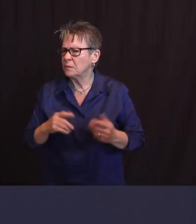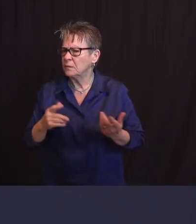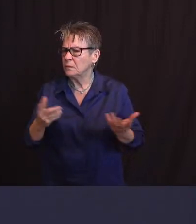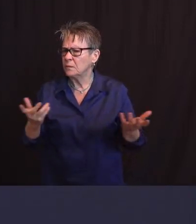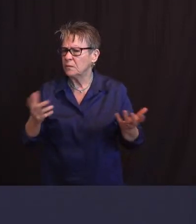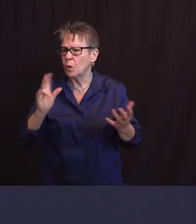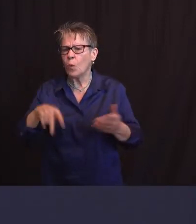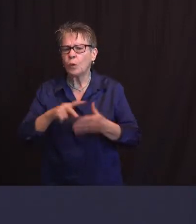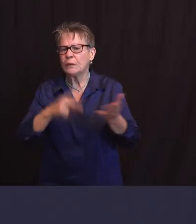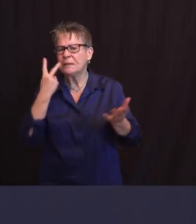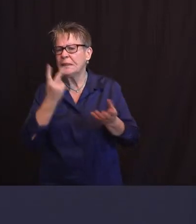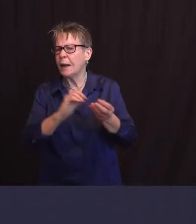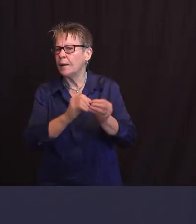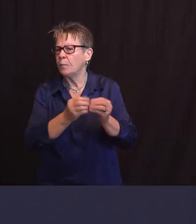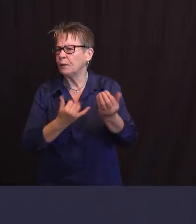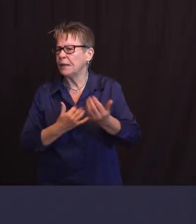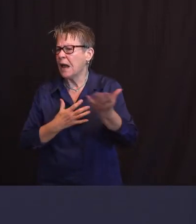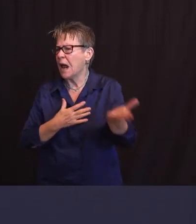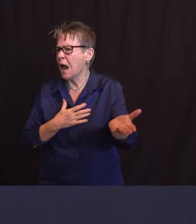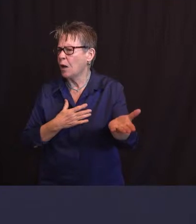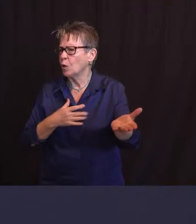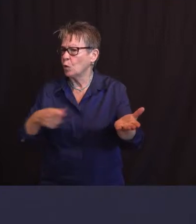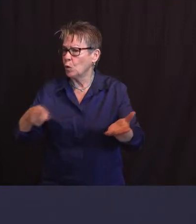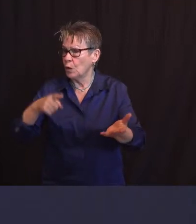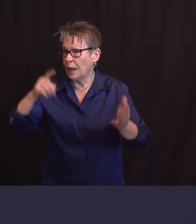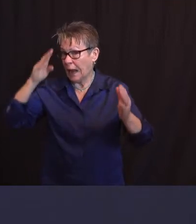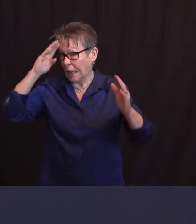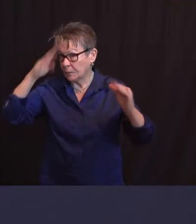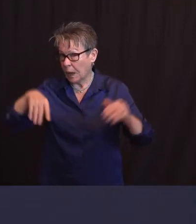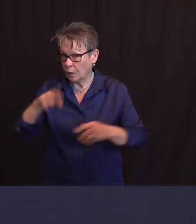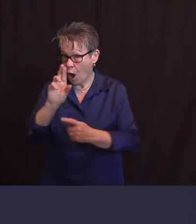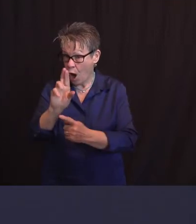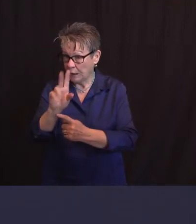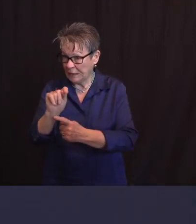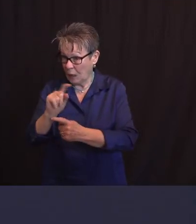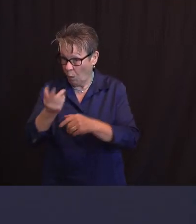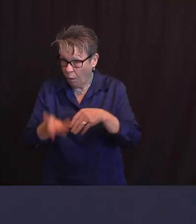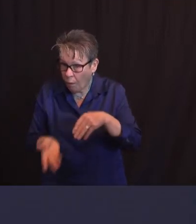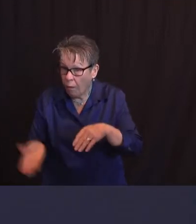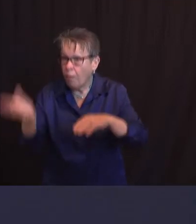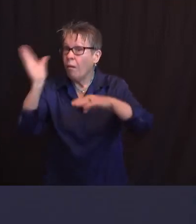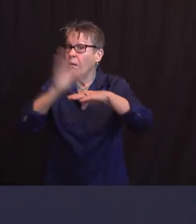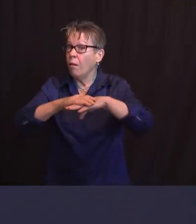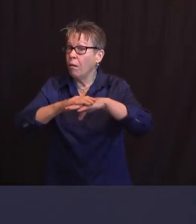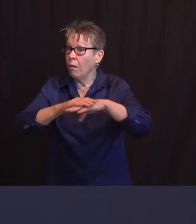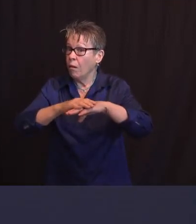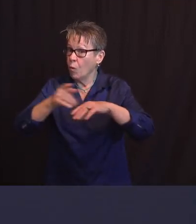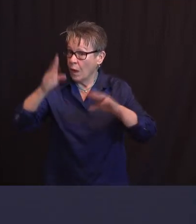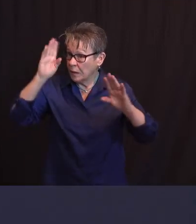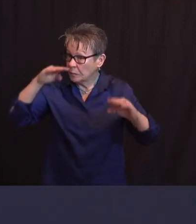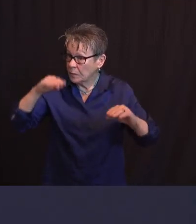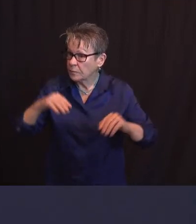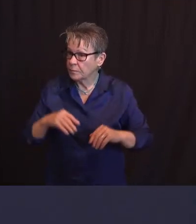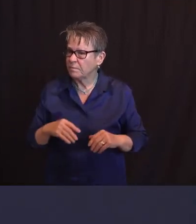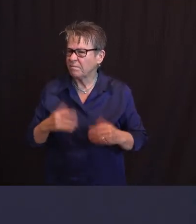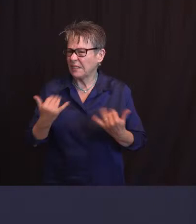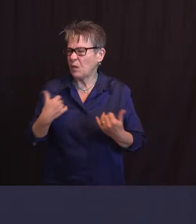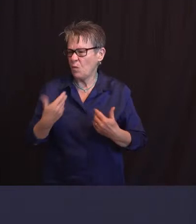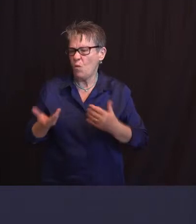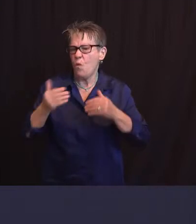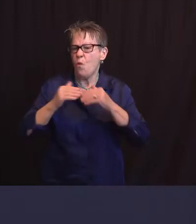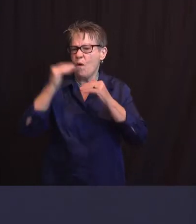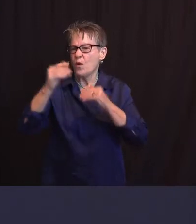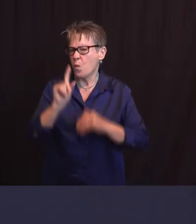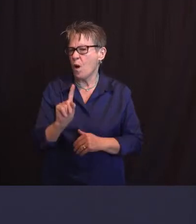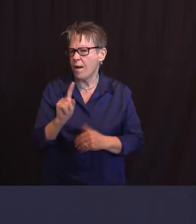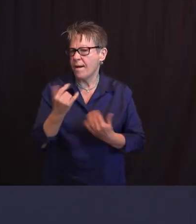Governor, you had mentioned you expect the RT to go up a little bit, at least, and it's now over 1. And